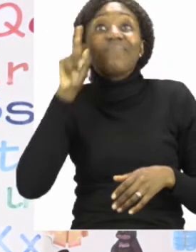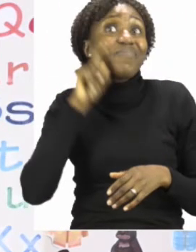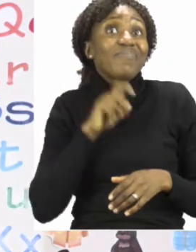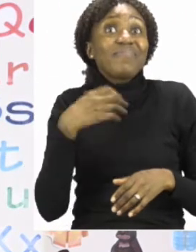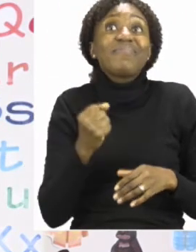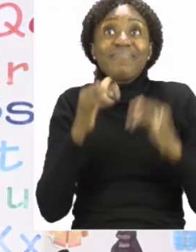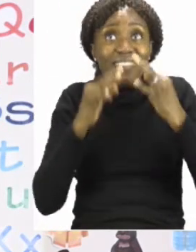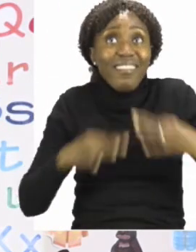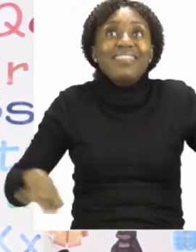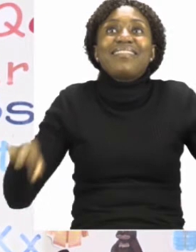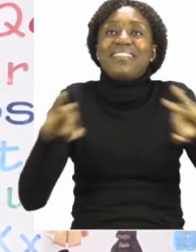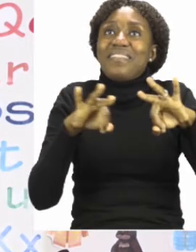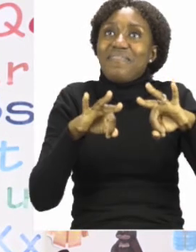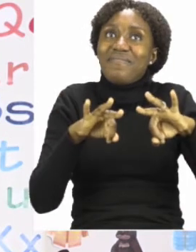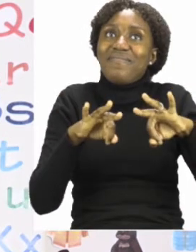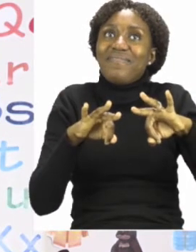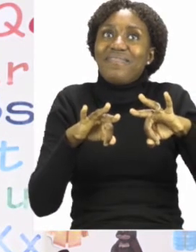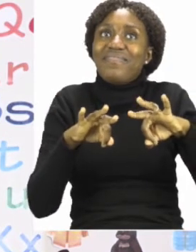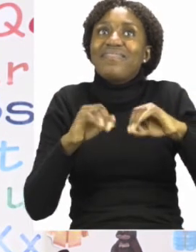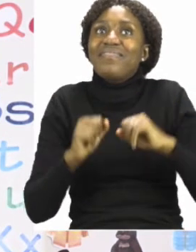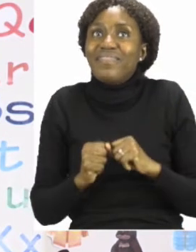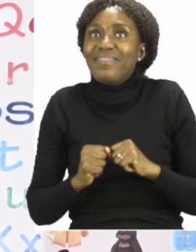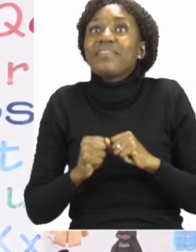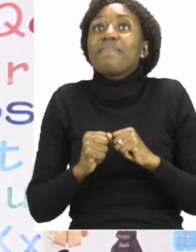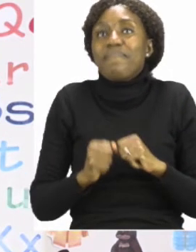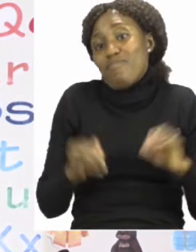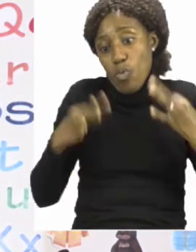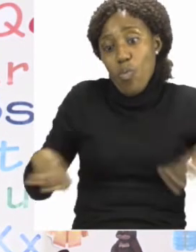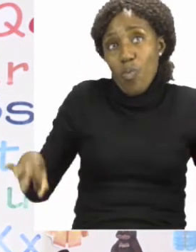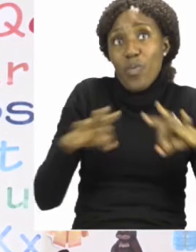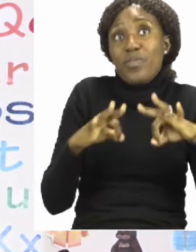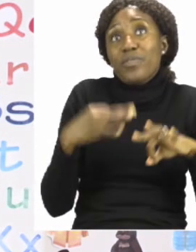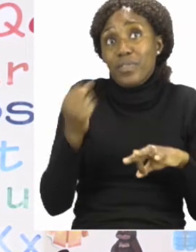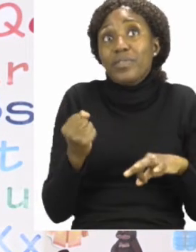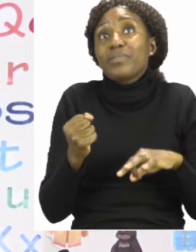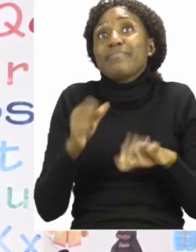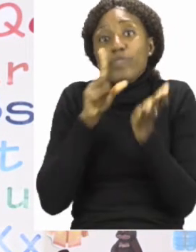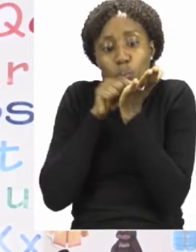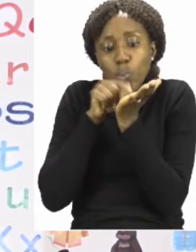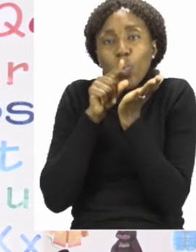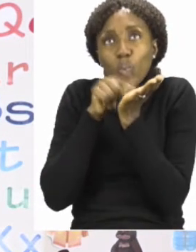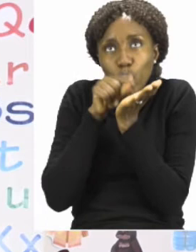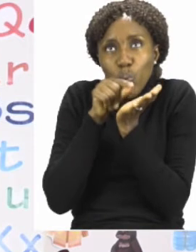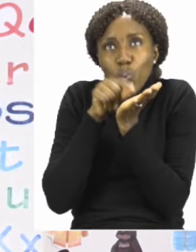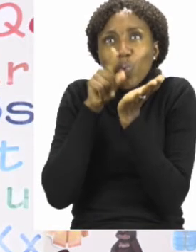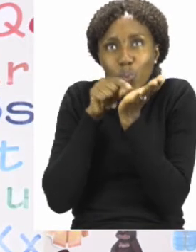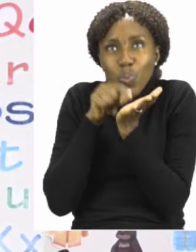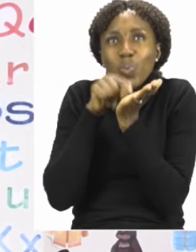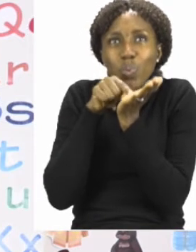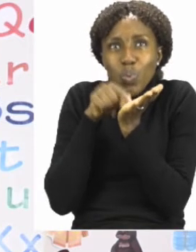farm, E-I-E-I-O. And on that farm he had some chickens,